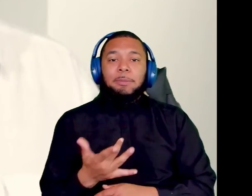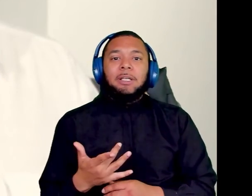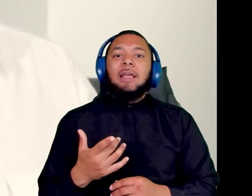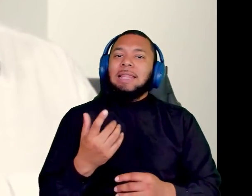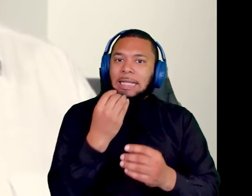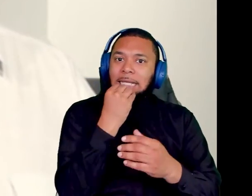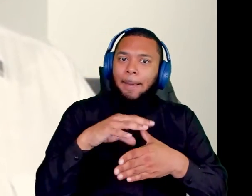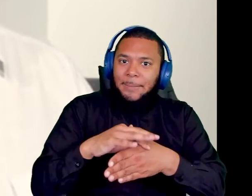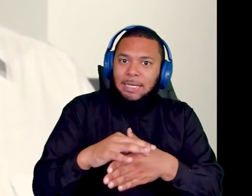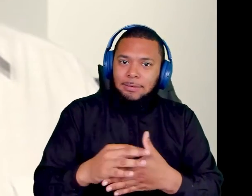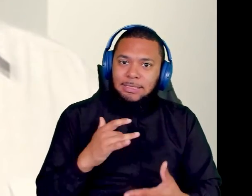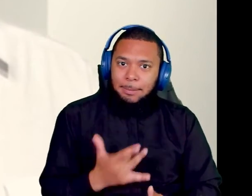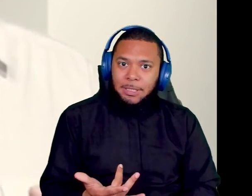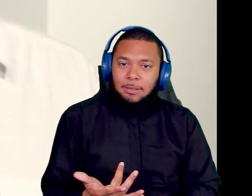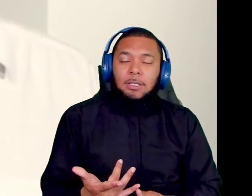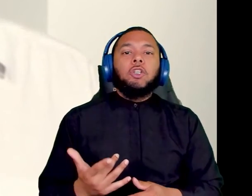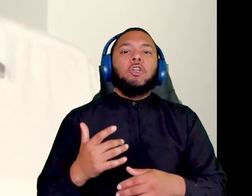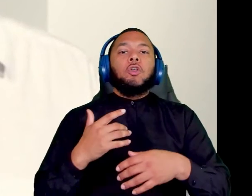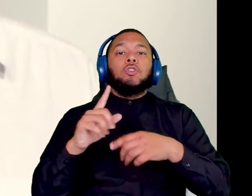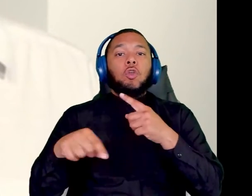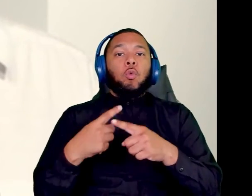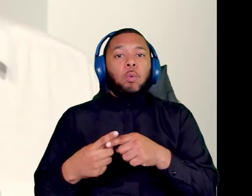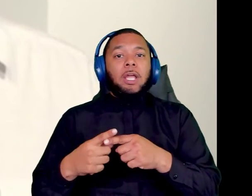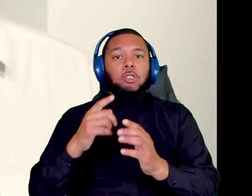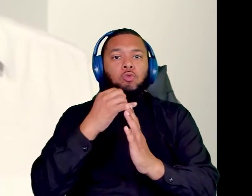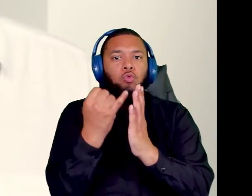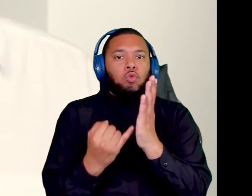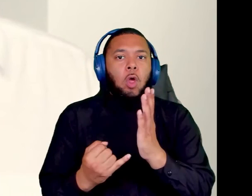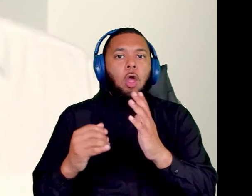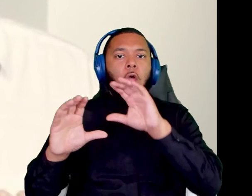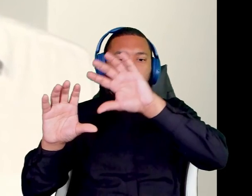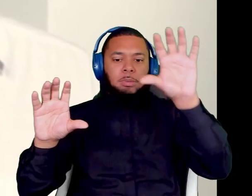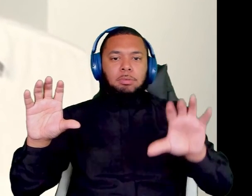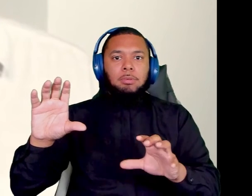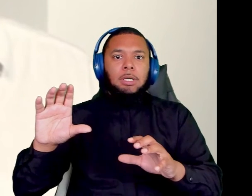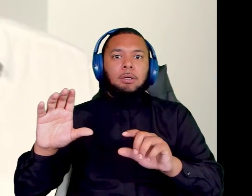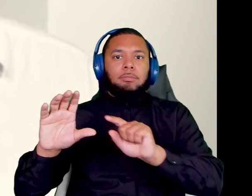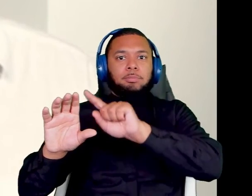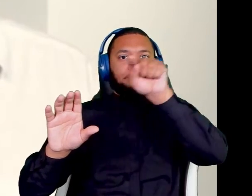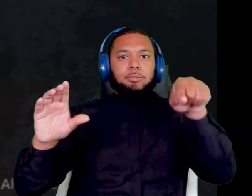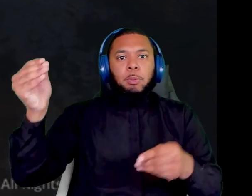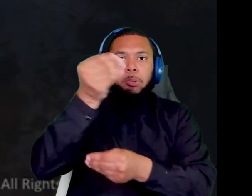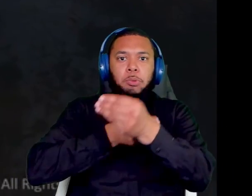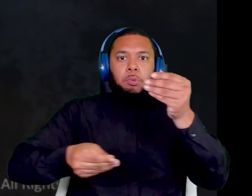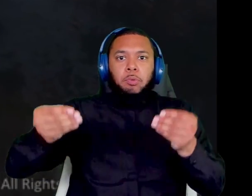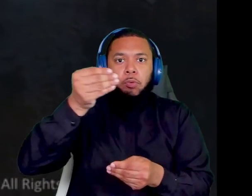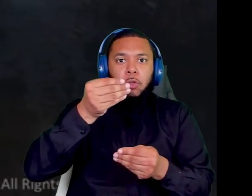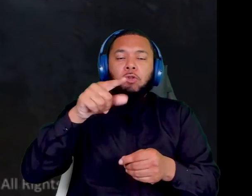diagramming, that we have the arrows pointed towards the receiver of the matter and energy.